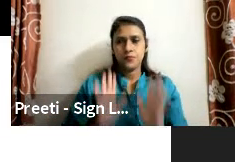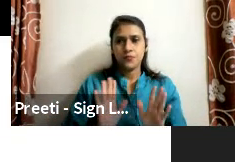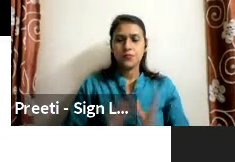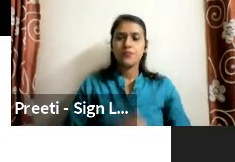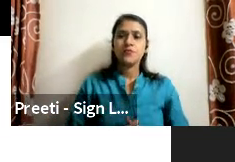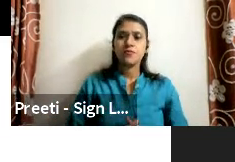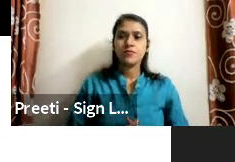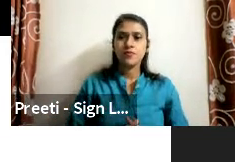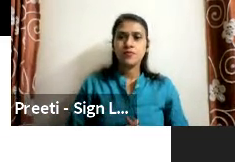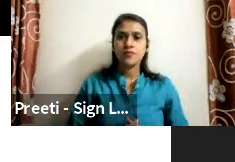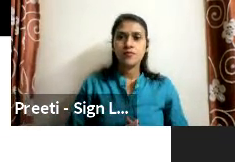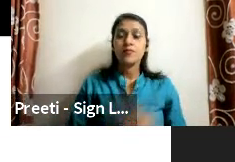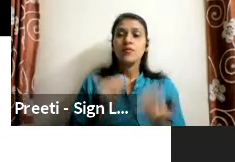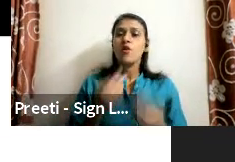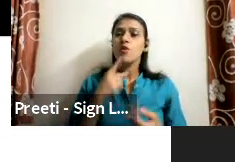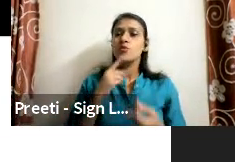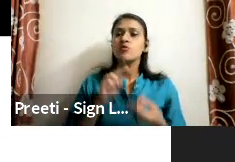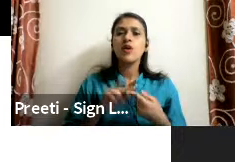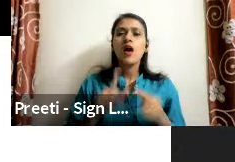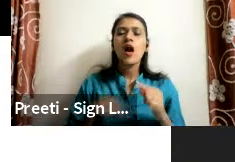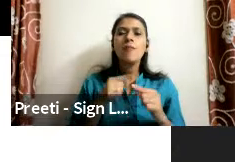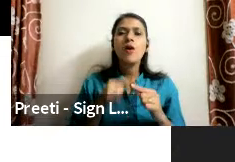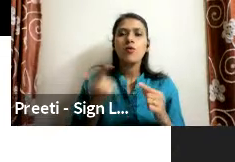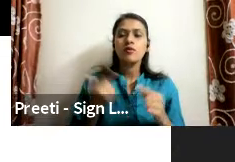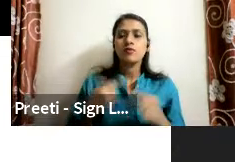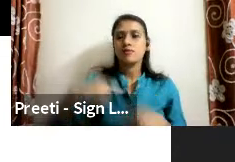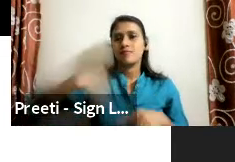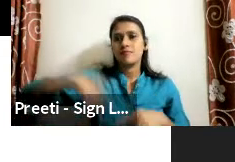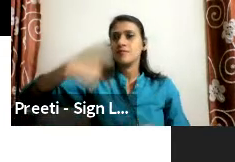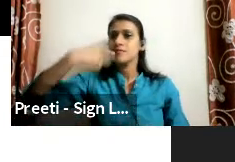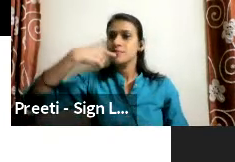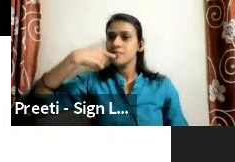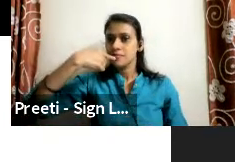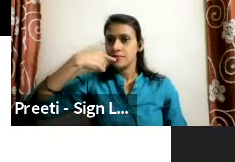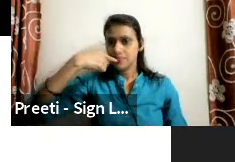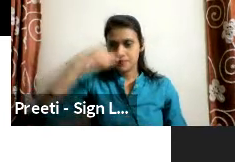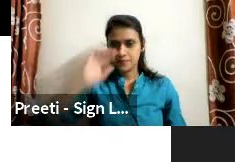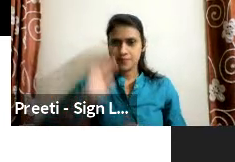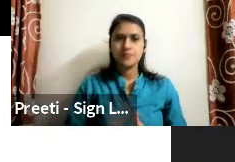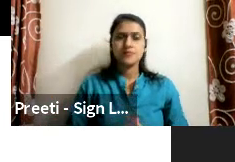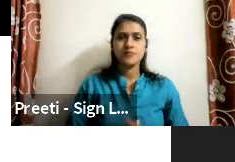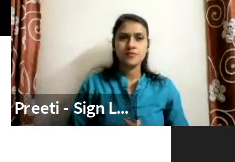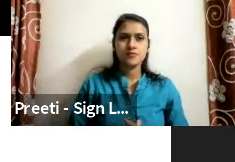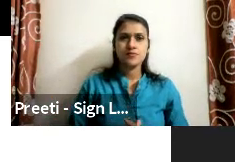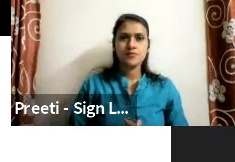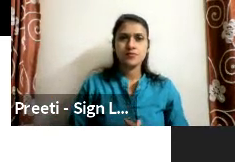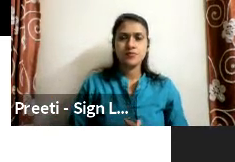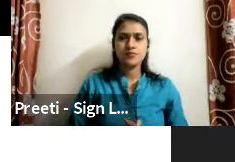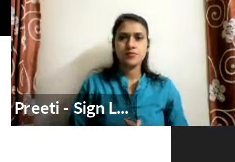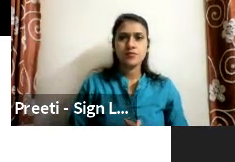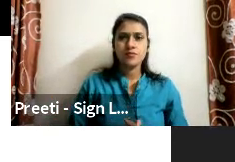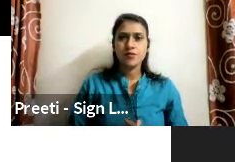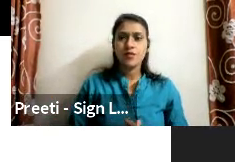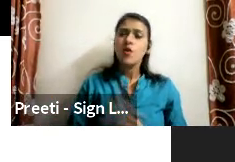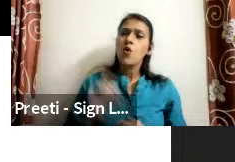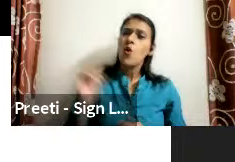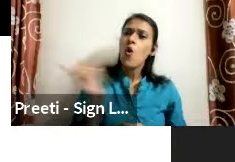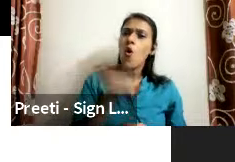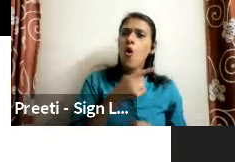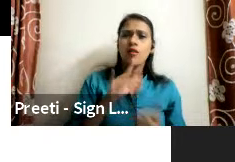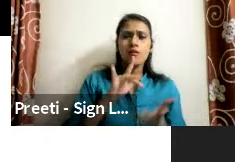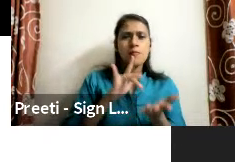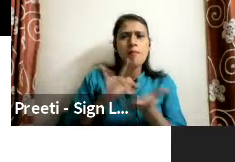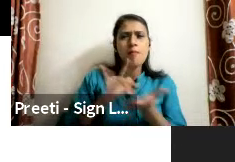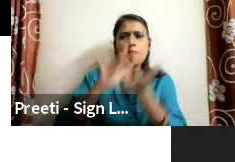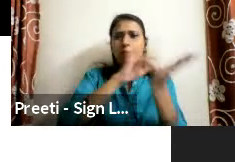Now we talk about temperature recording, which is must for everybody and across all the states in